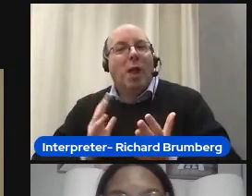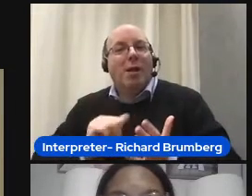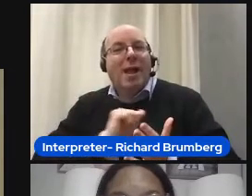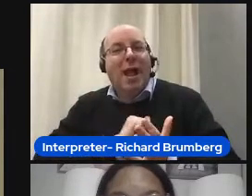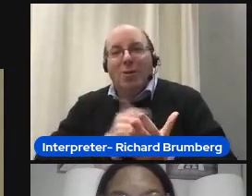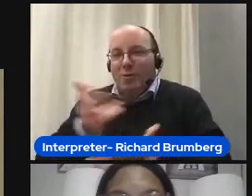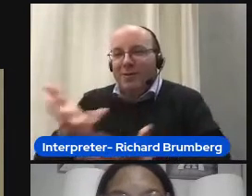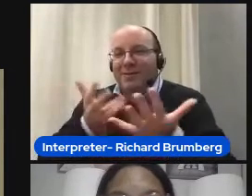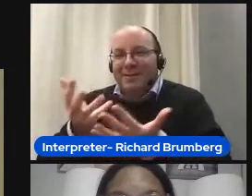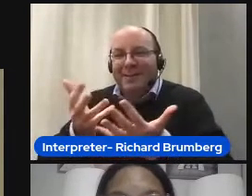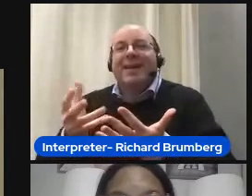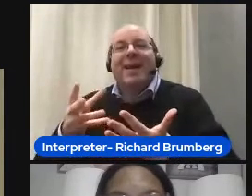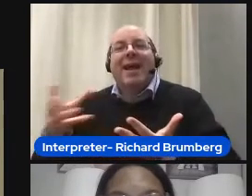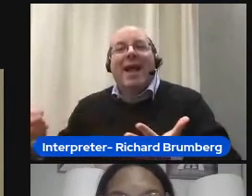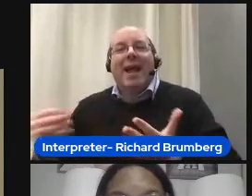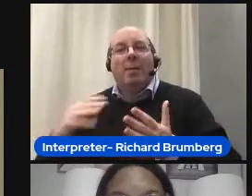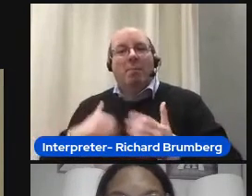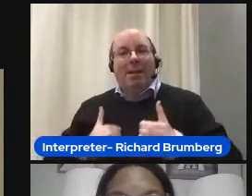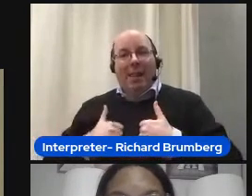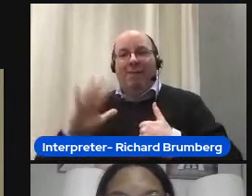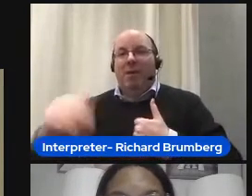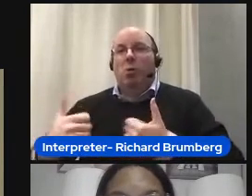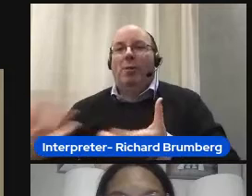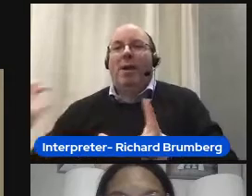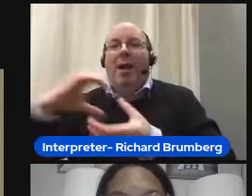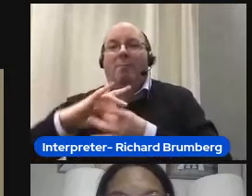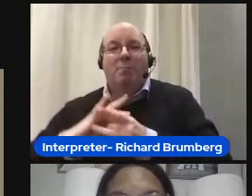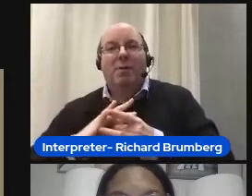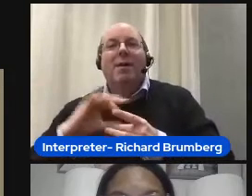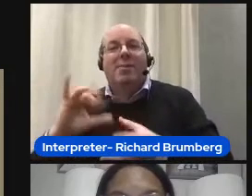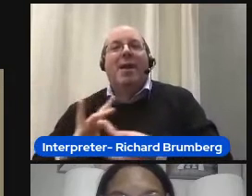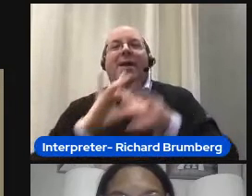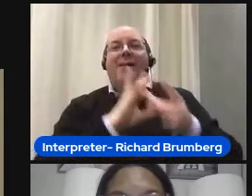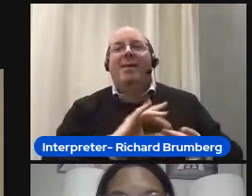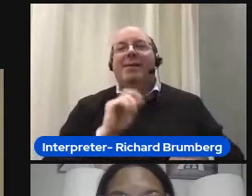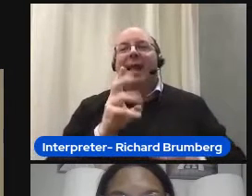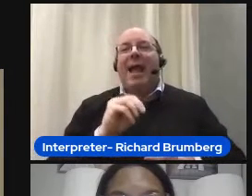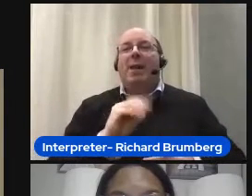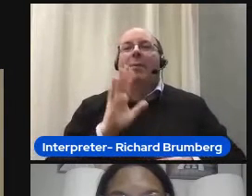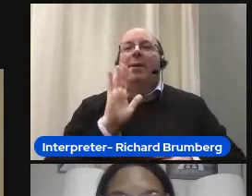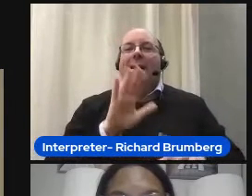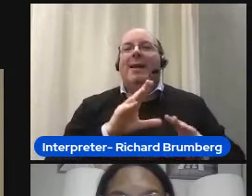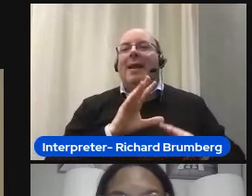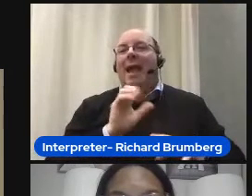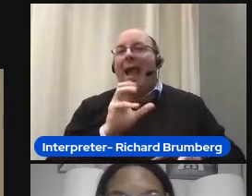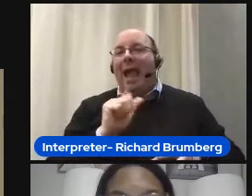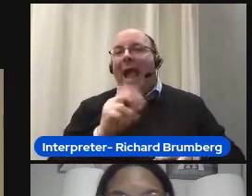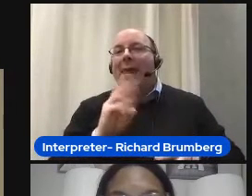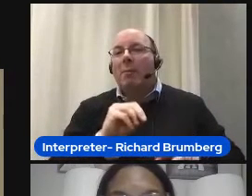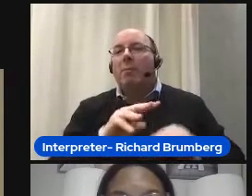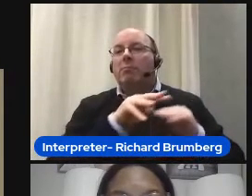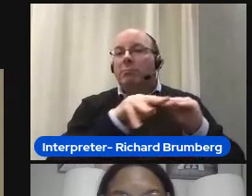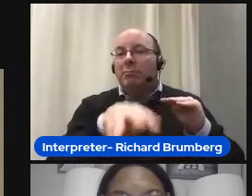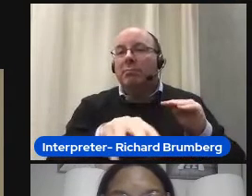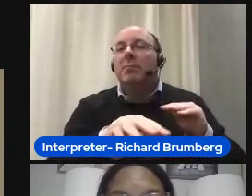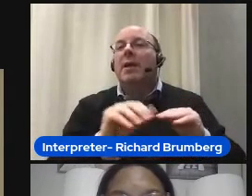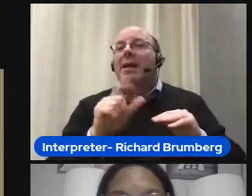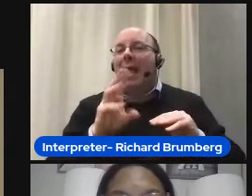life. And it seems to me that that's Adam's legacy as well, and what I've read about Adam. And I think